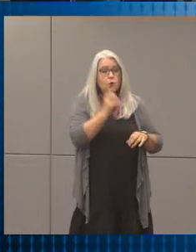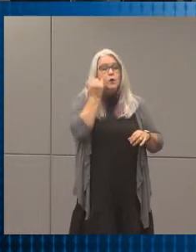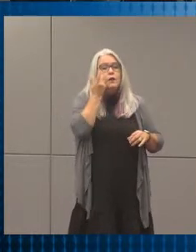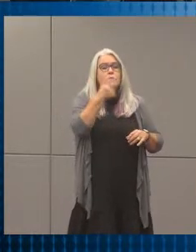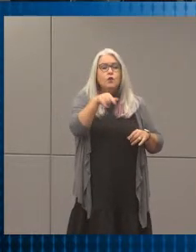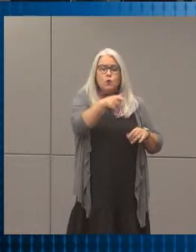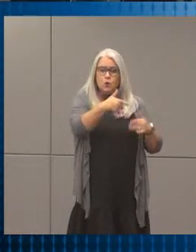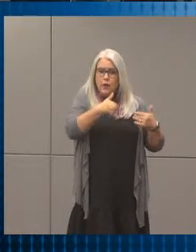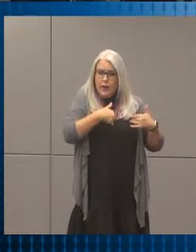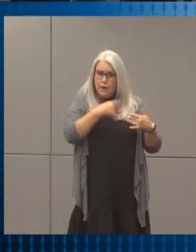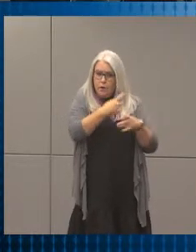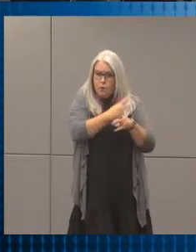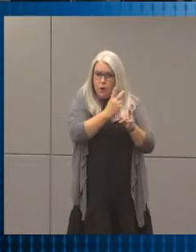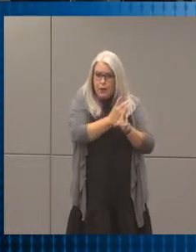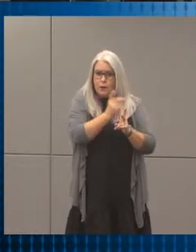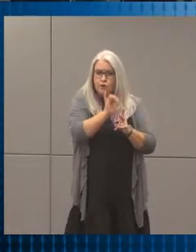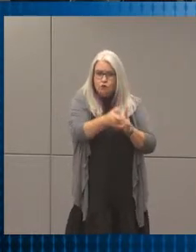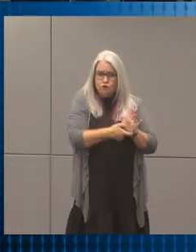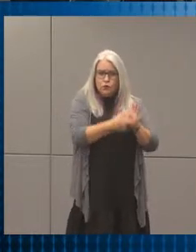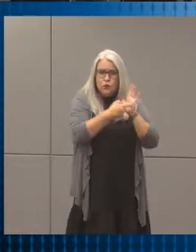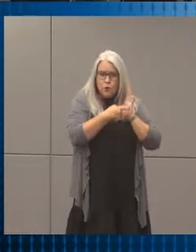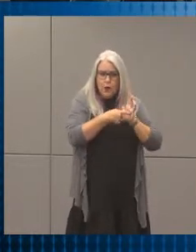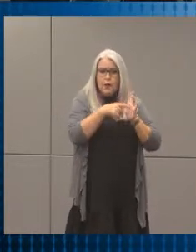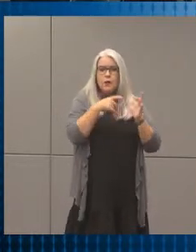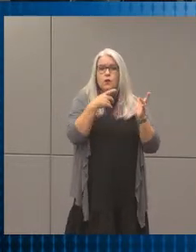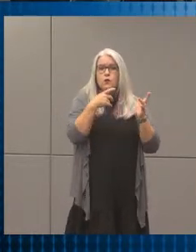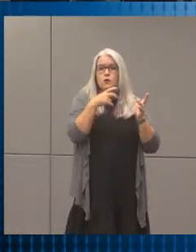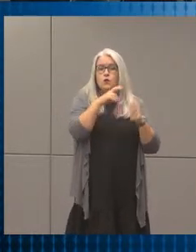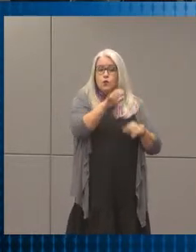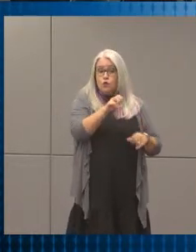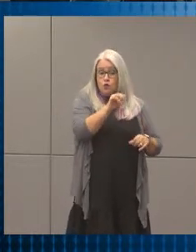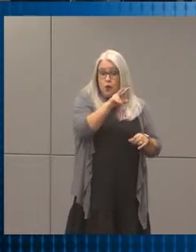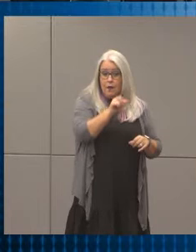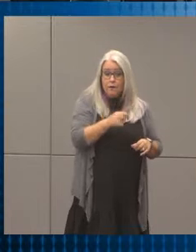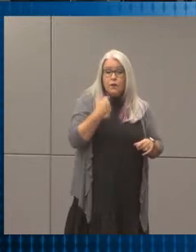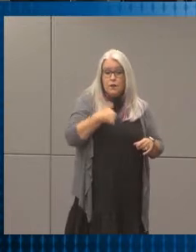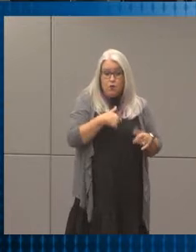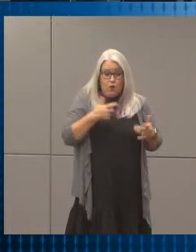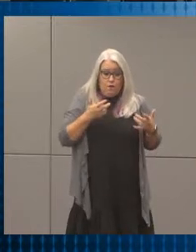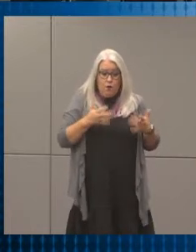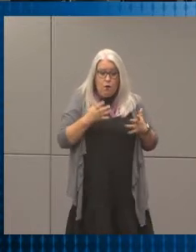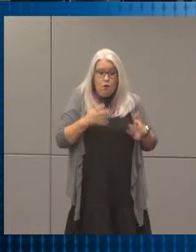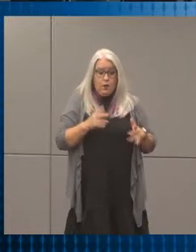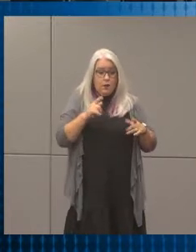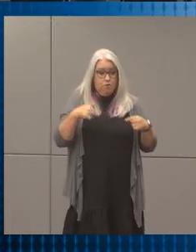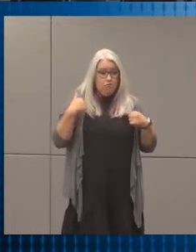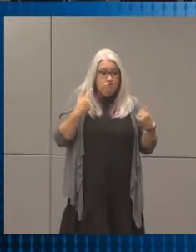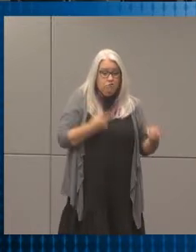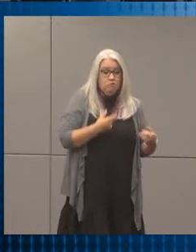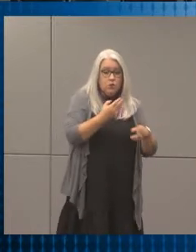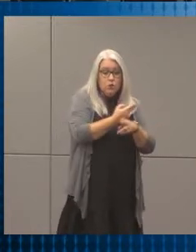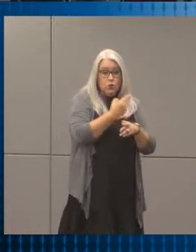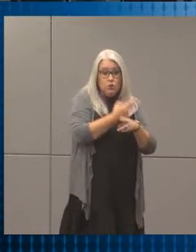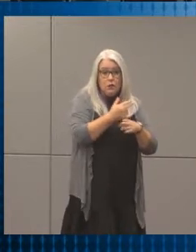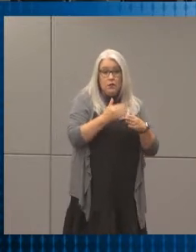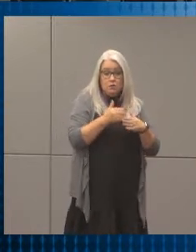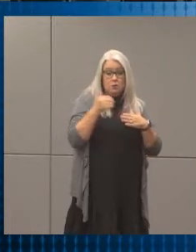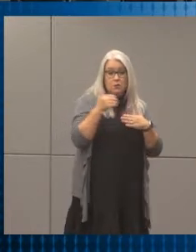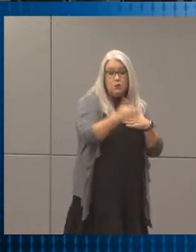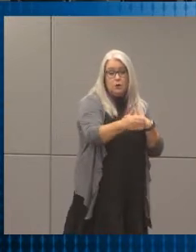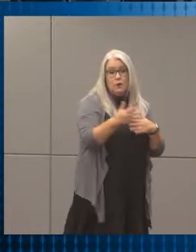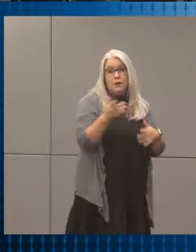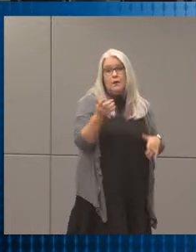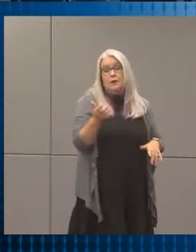product that requires Java that we use, that we've already been using? And I